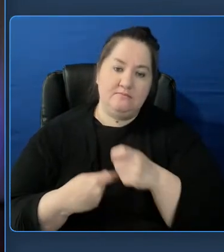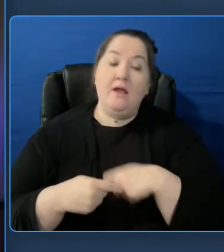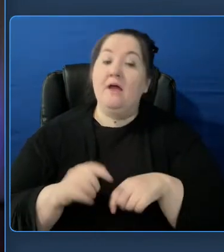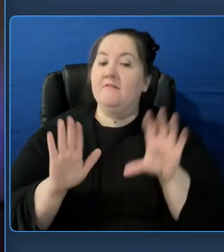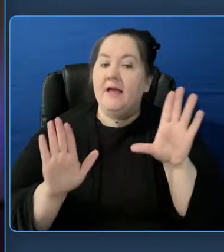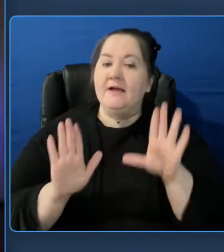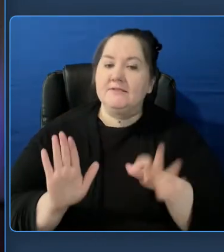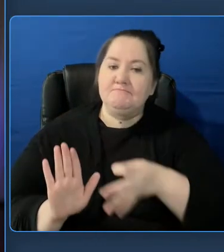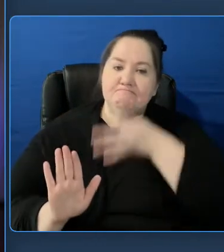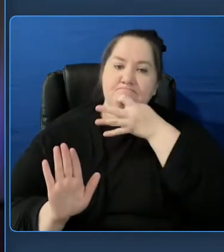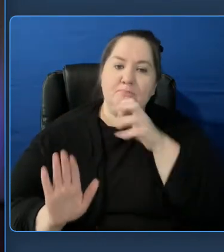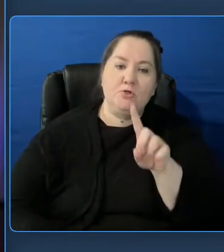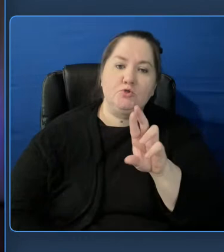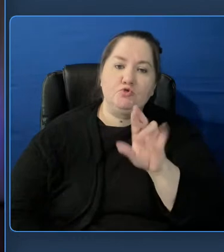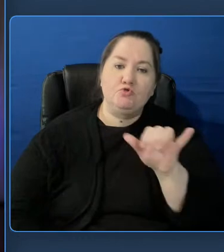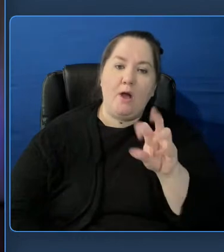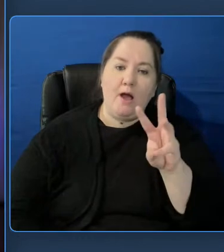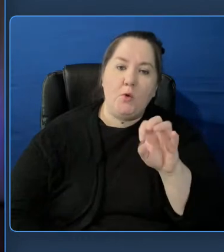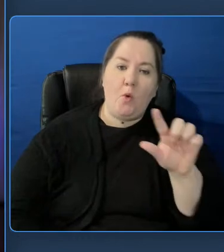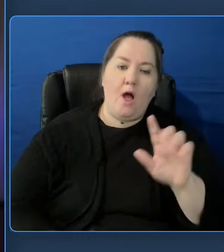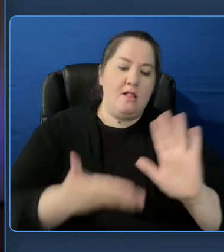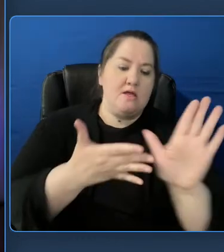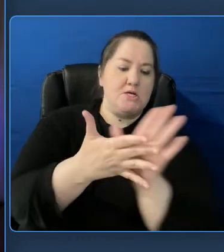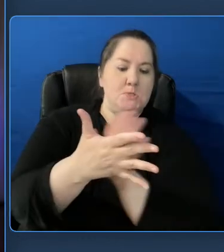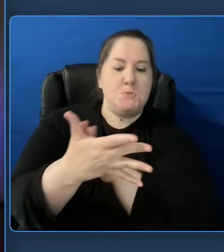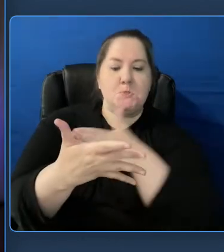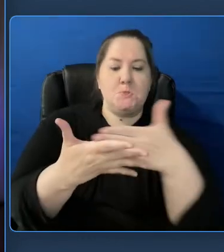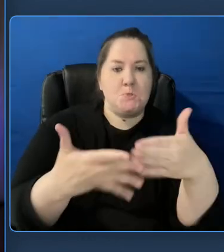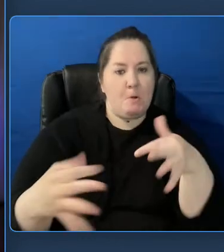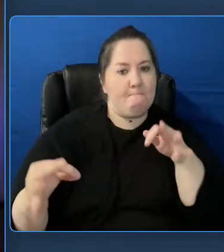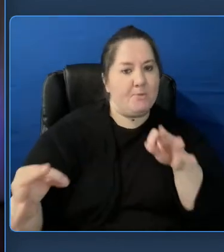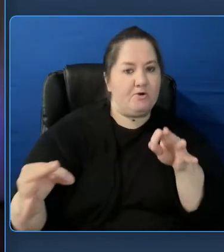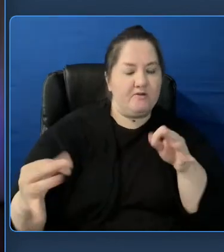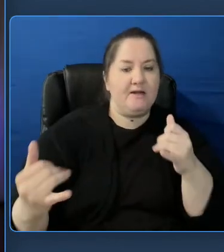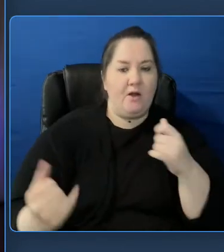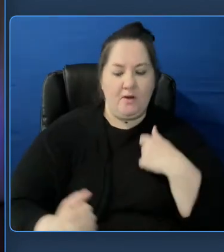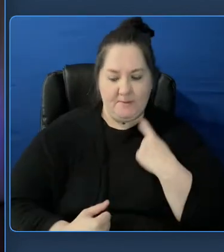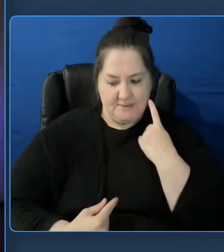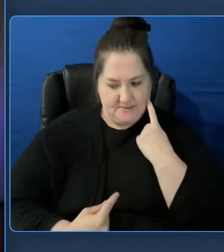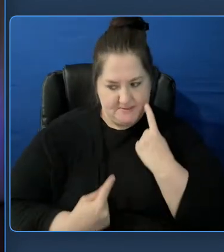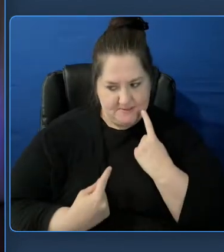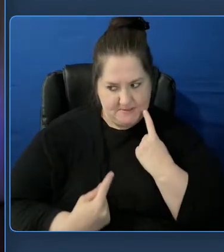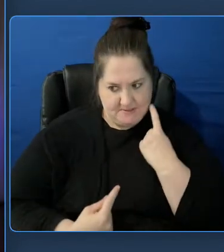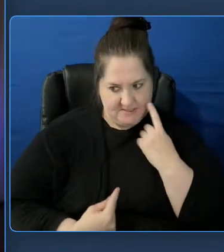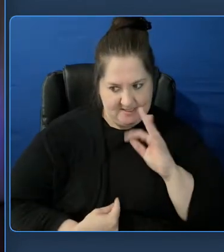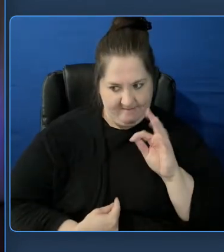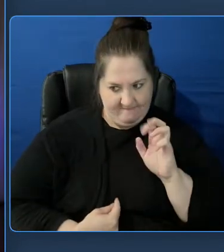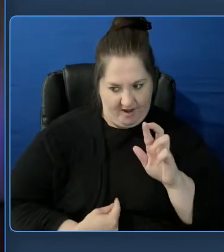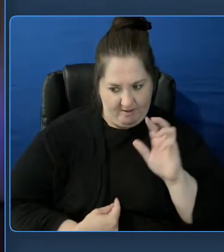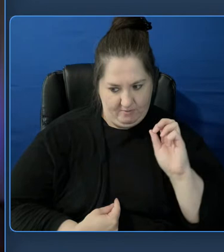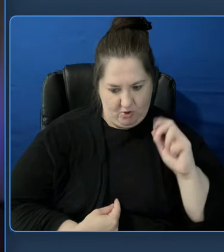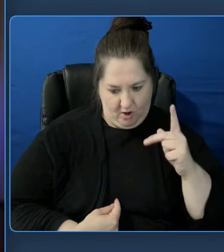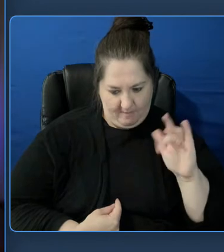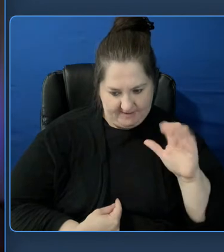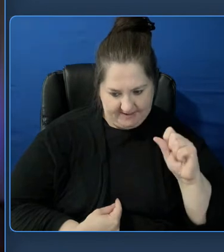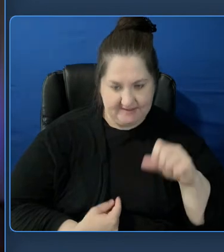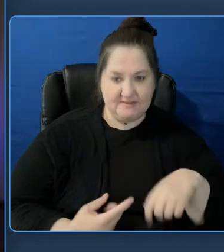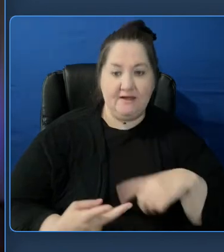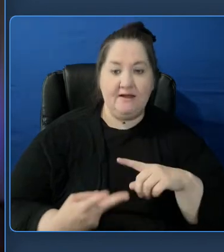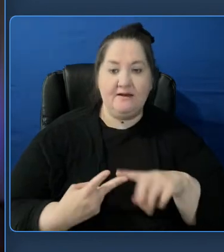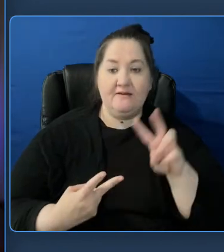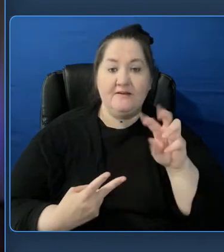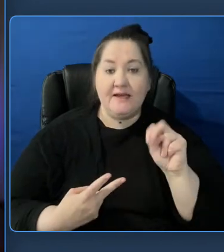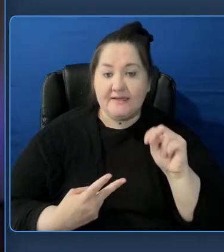drywall expert for doing perfect drywall work. And now I'm contemplating fiber and other things like BNC